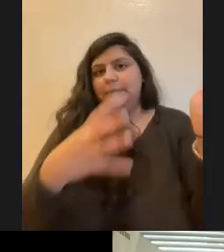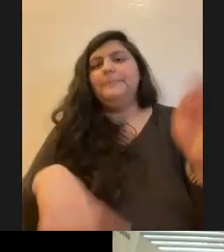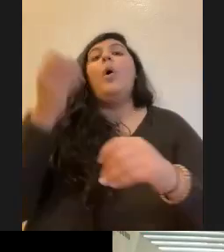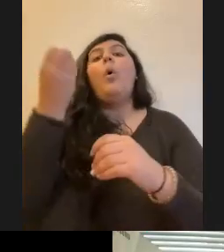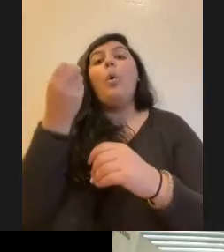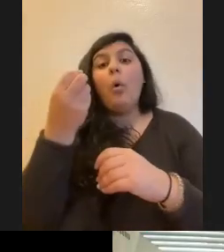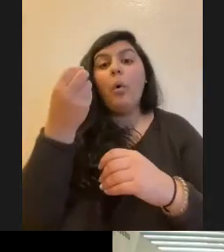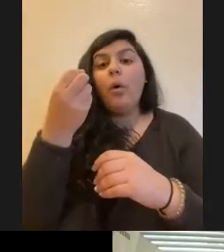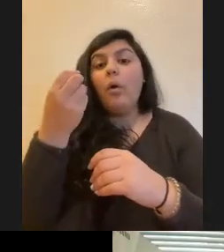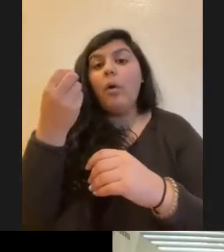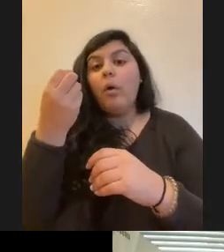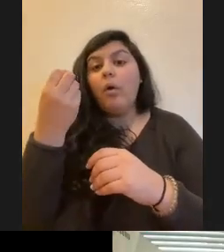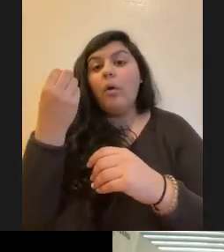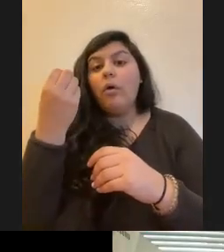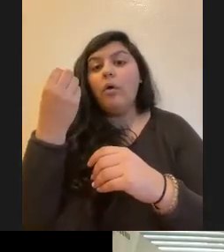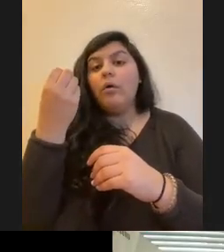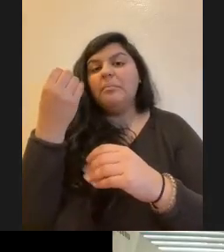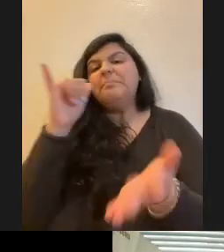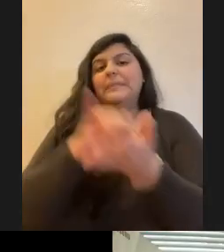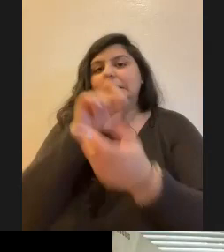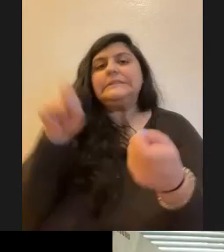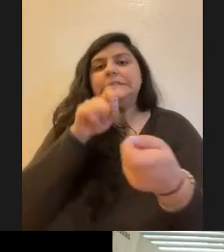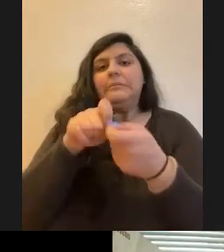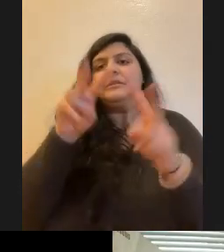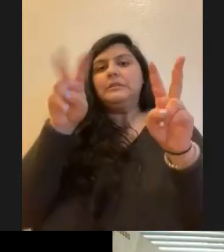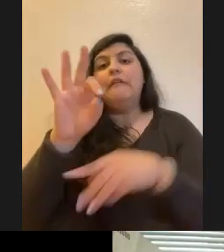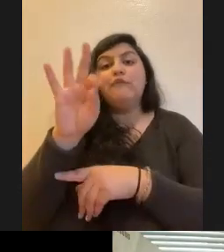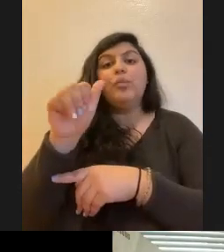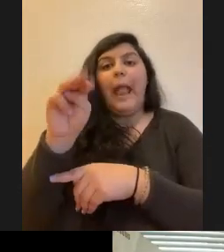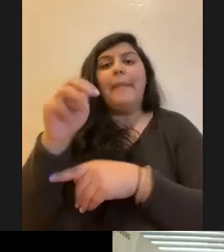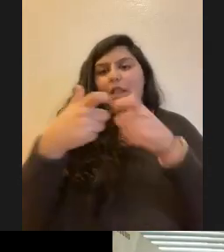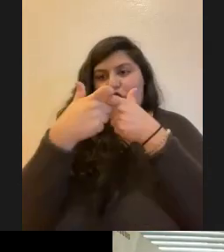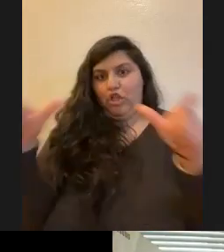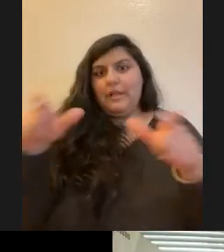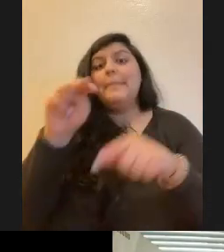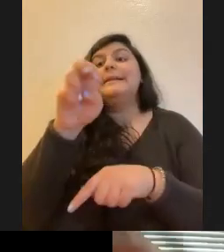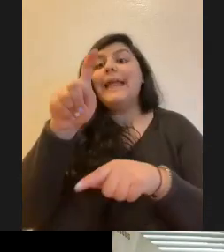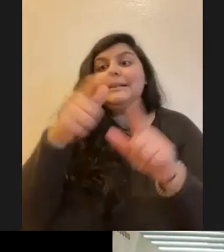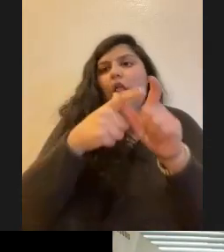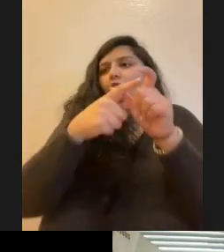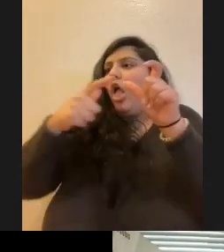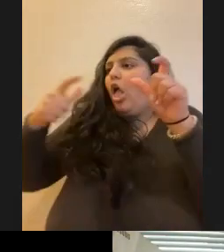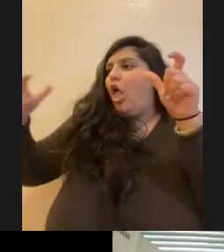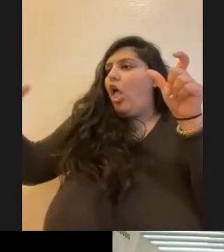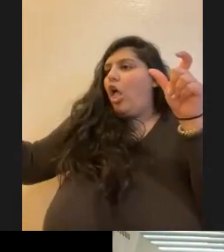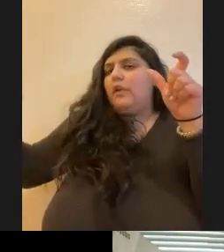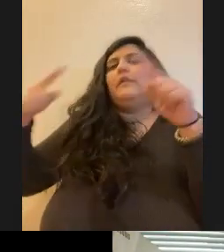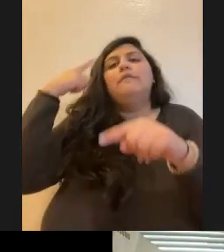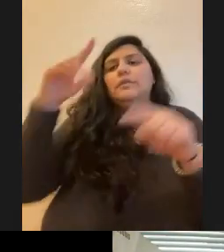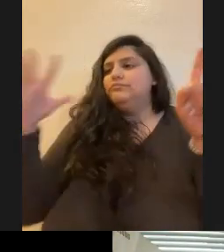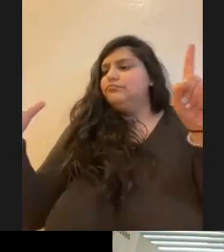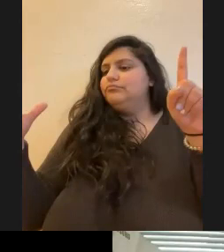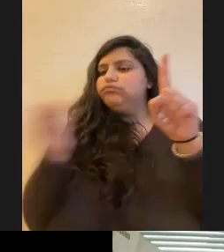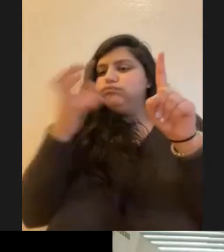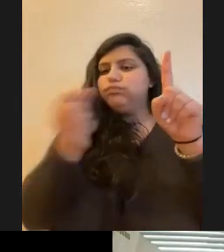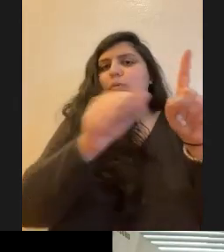And that's specifically the frame is that big, and then the net is even longer to capture all of these plankton